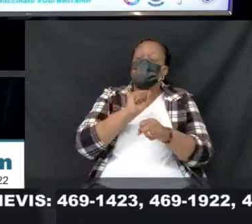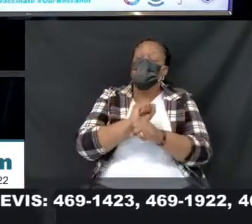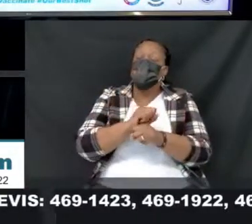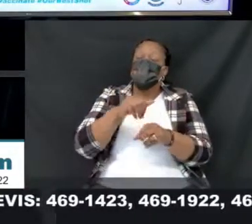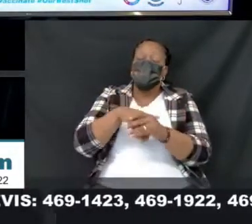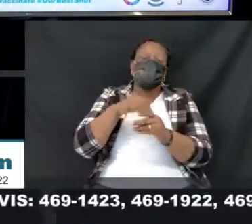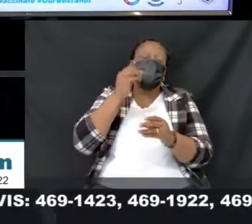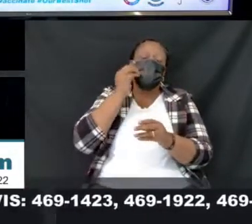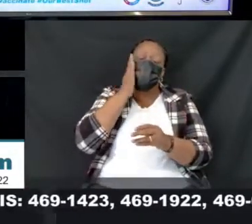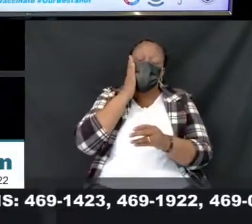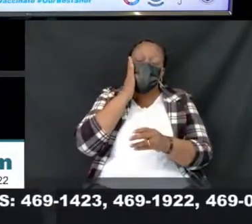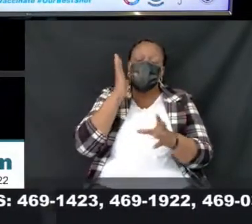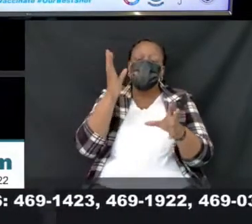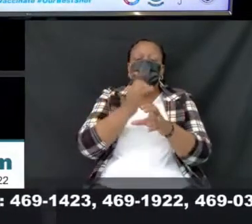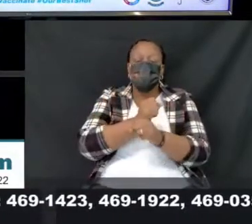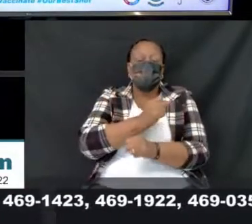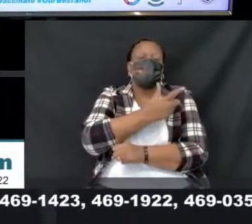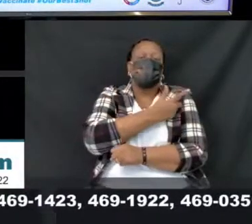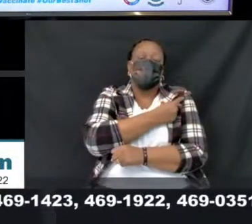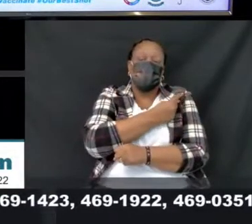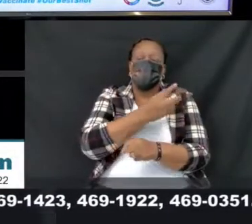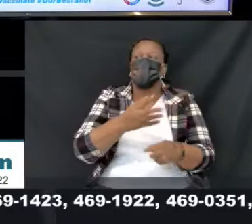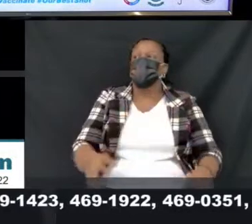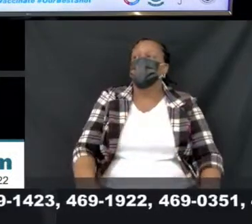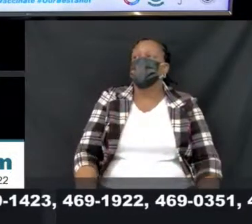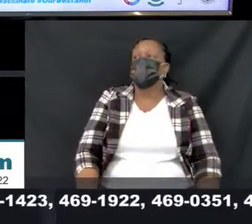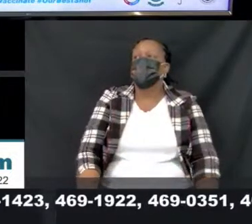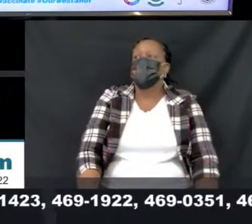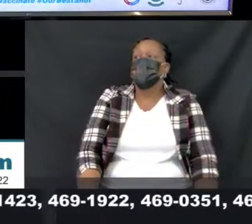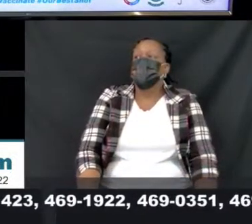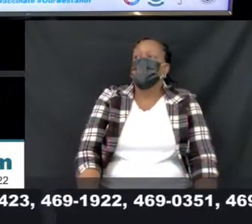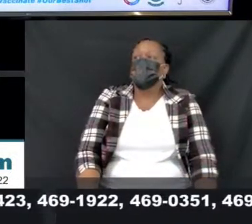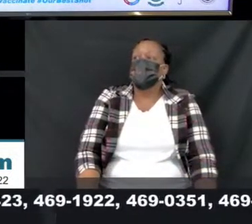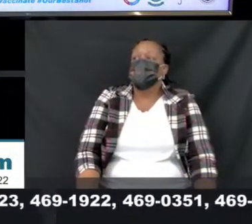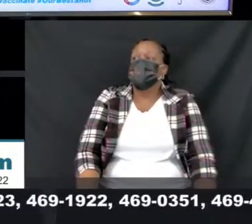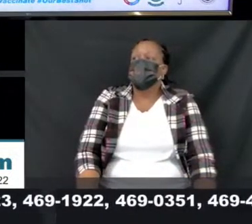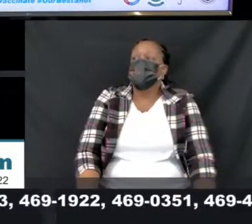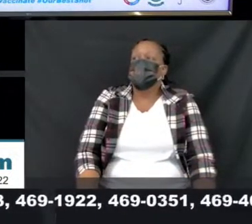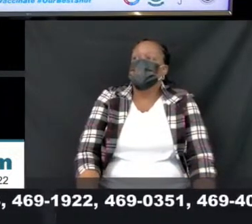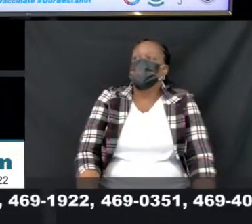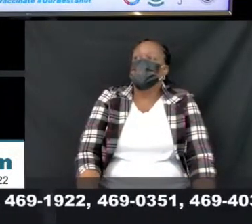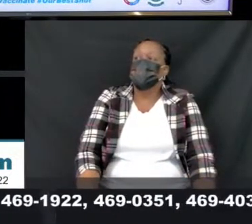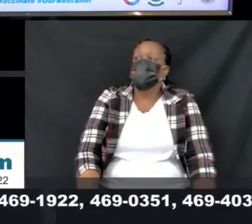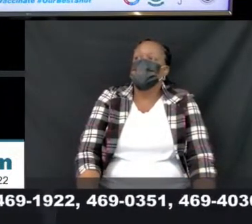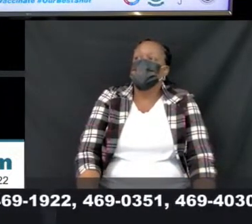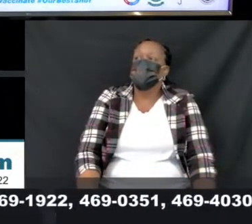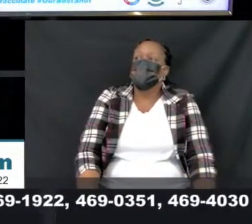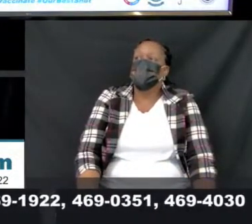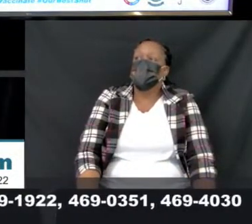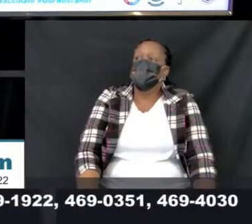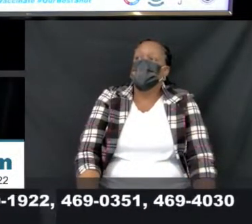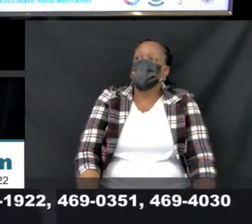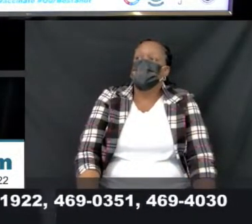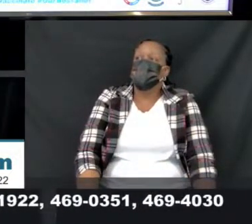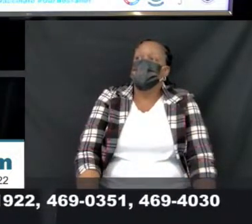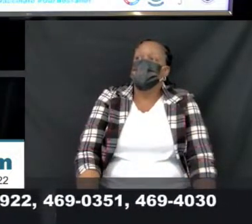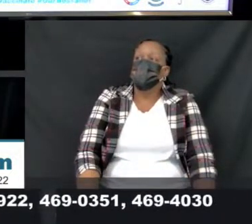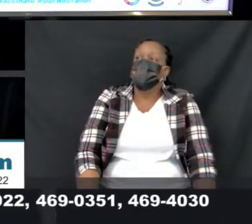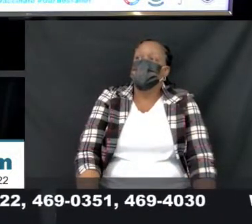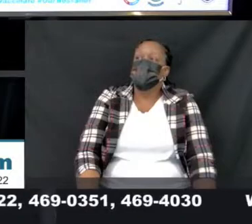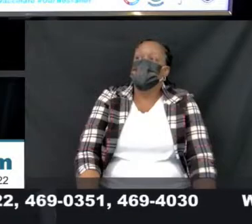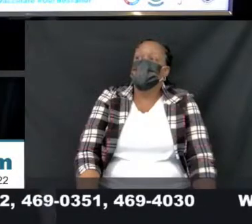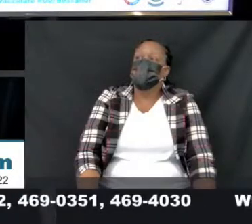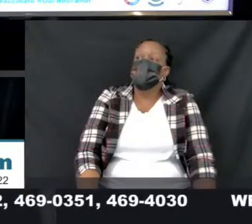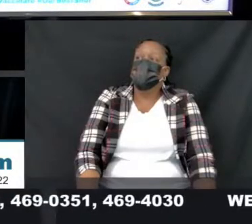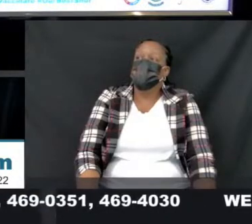the impact that the classification CDC has labeled St. Kitts as a Category 4 country has also